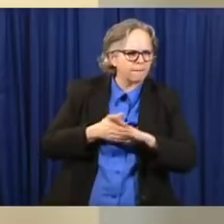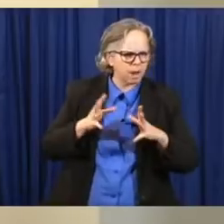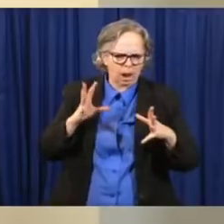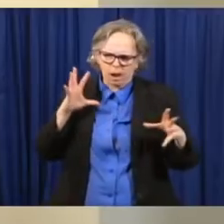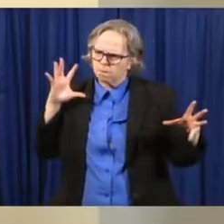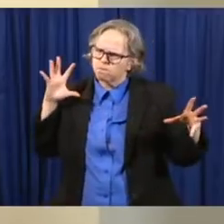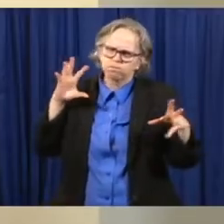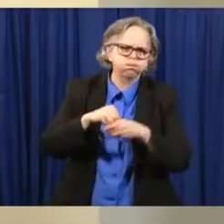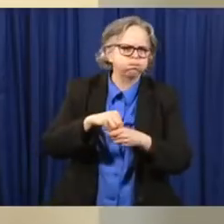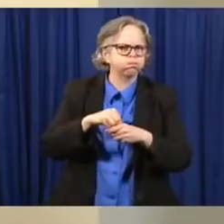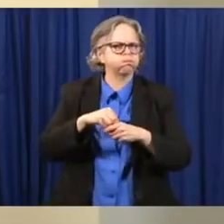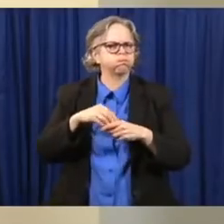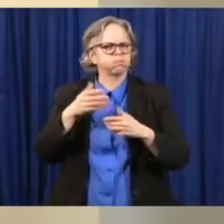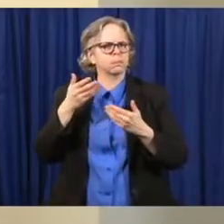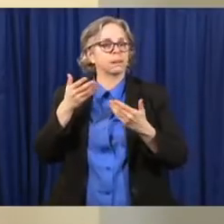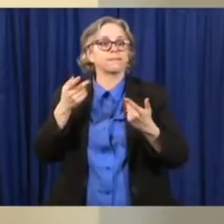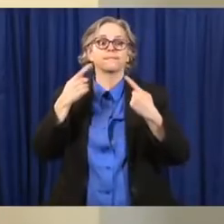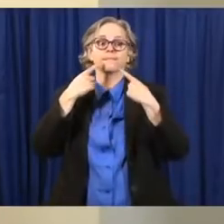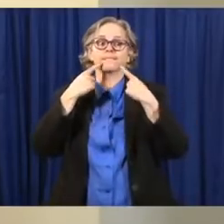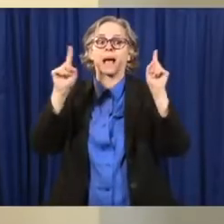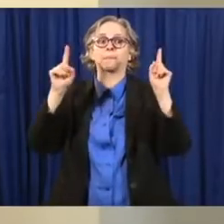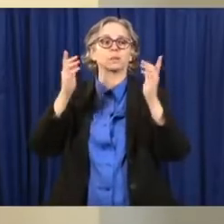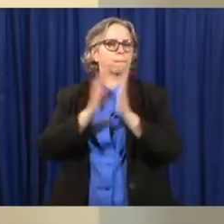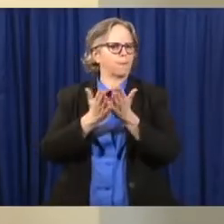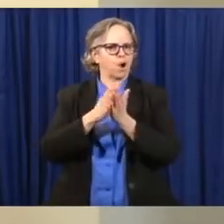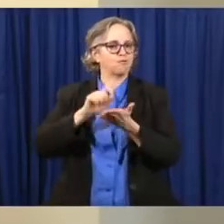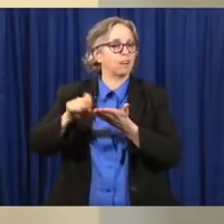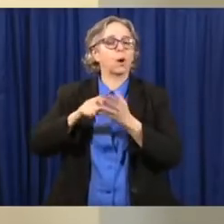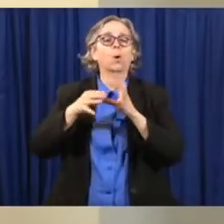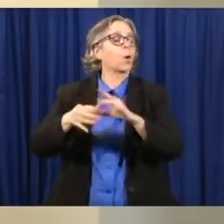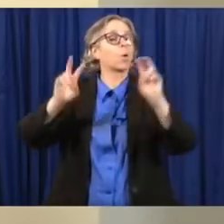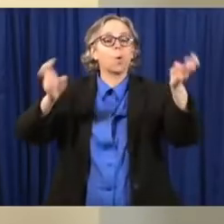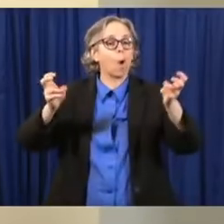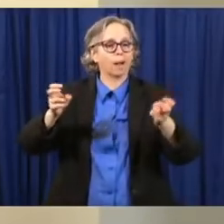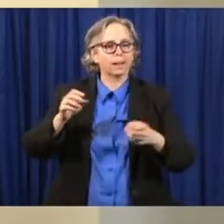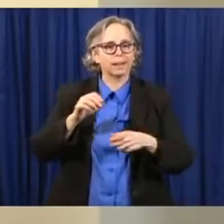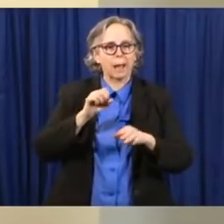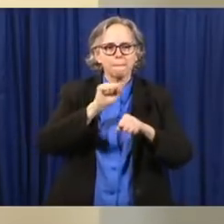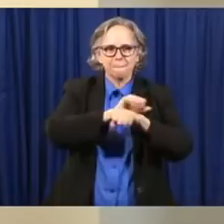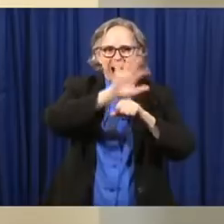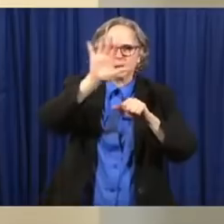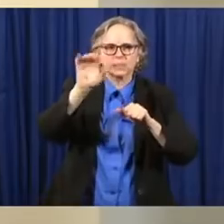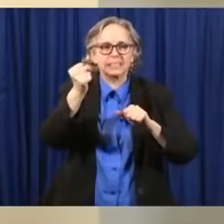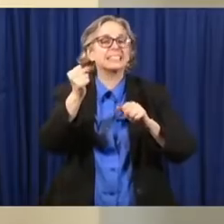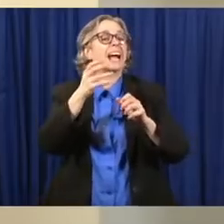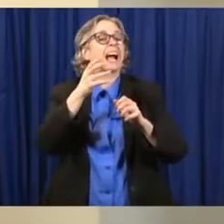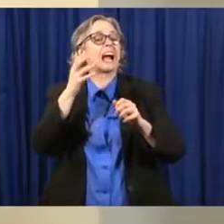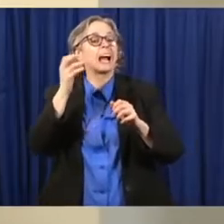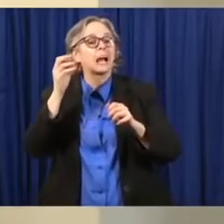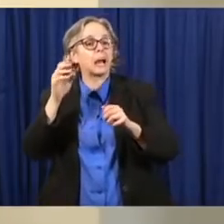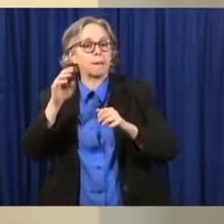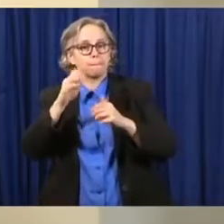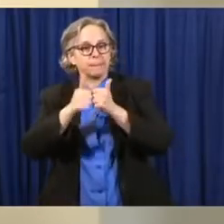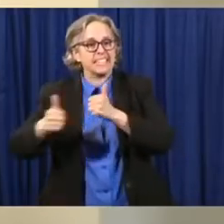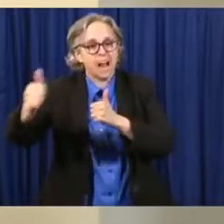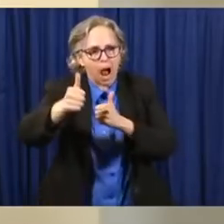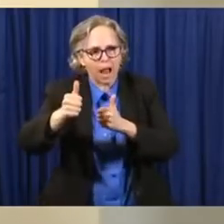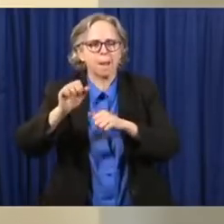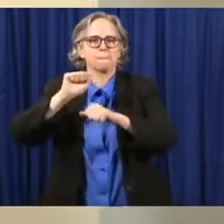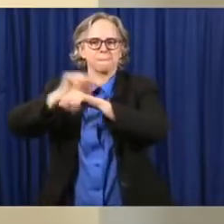about it called Mountains Beyond Mountains that really told the story of the founders of Partners in Health. It was Paul